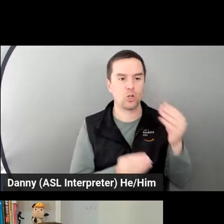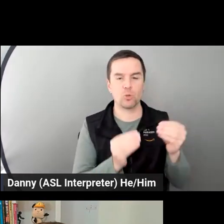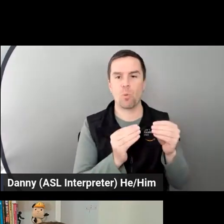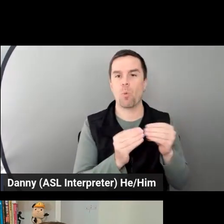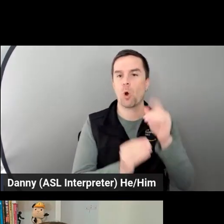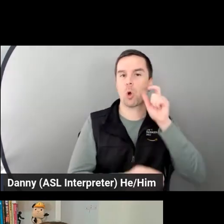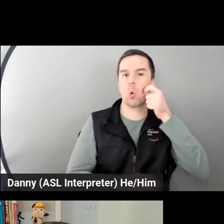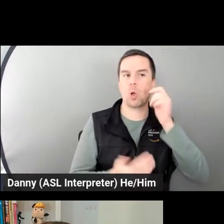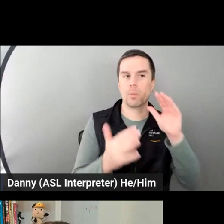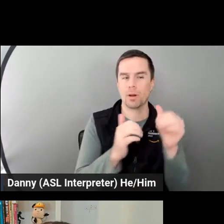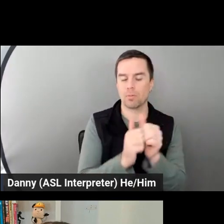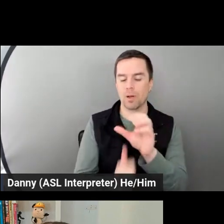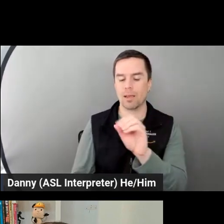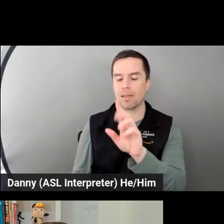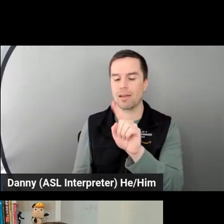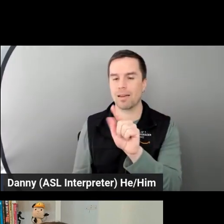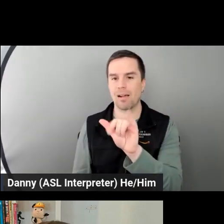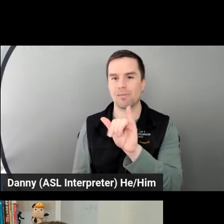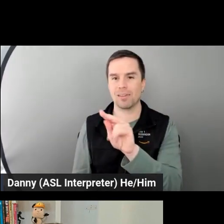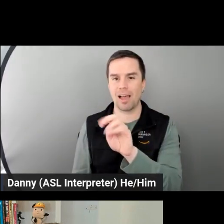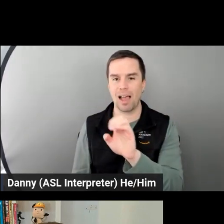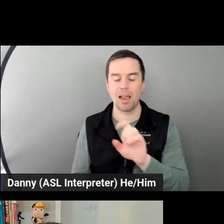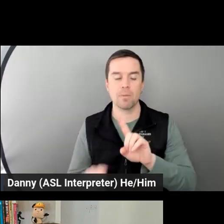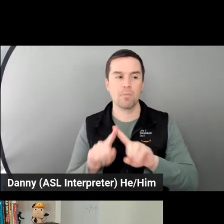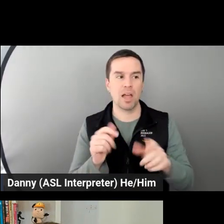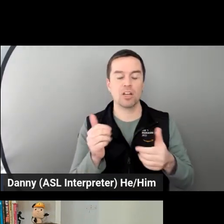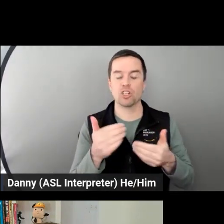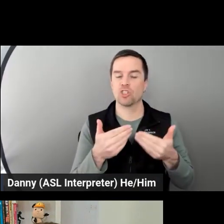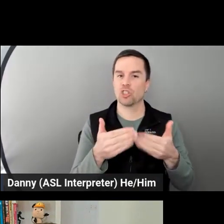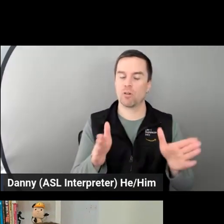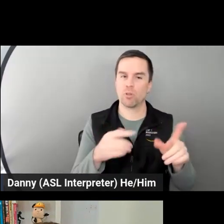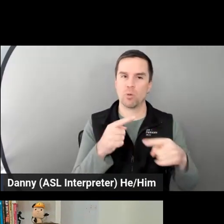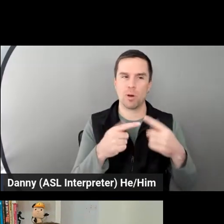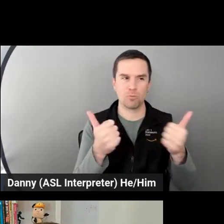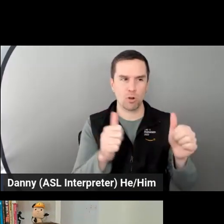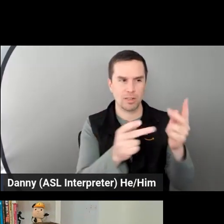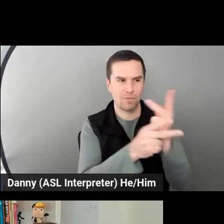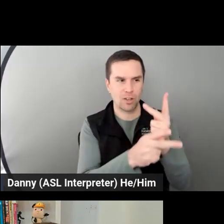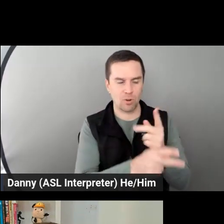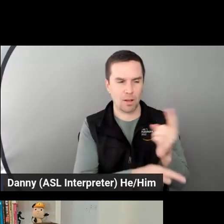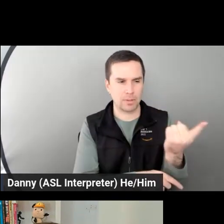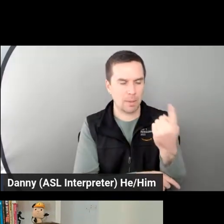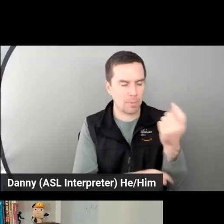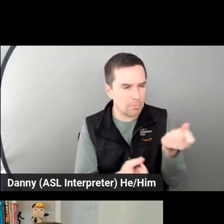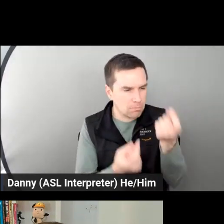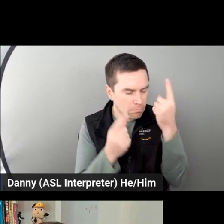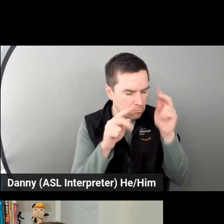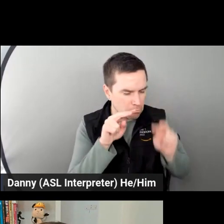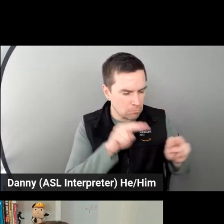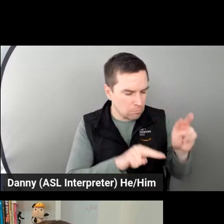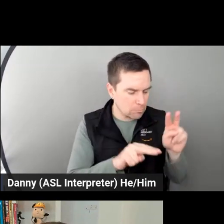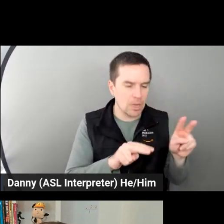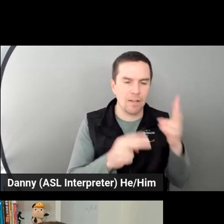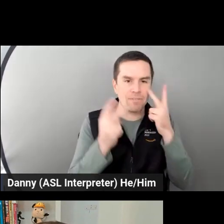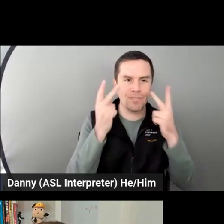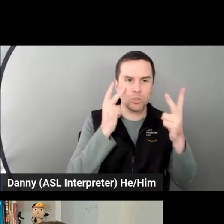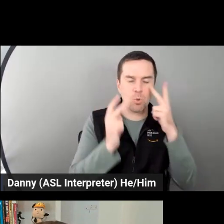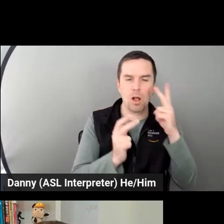something figured out, just getting visual as quickly as possible just seems to be not that I have any artistic skill whatsoever,